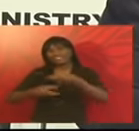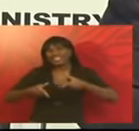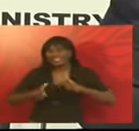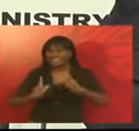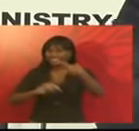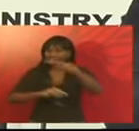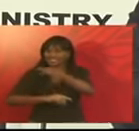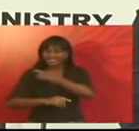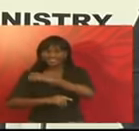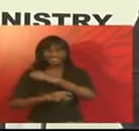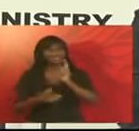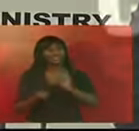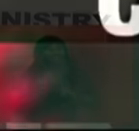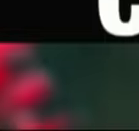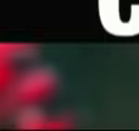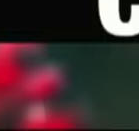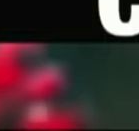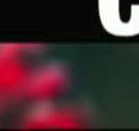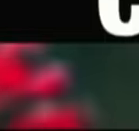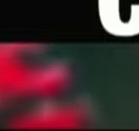TNT.